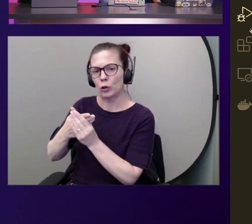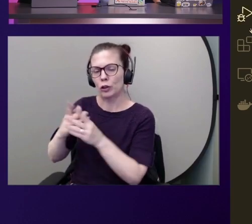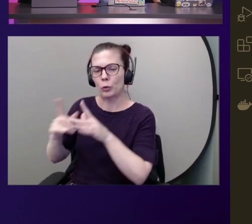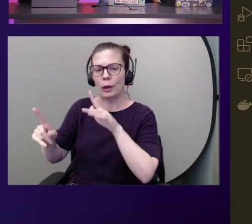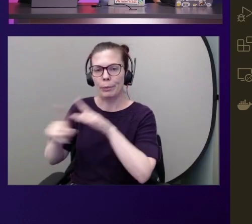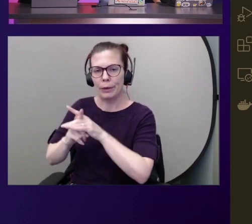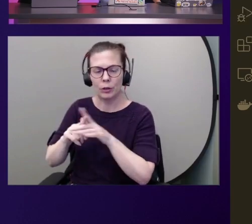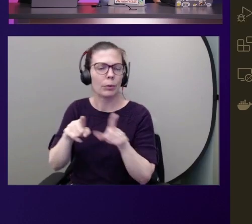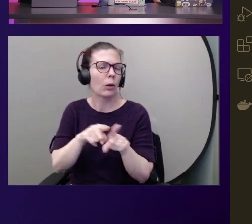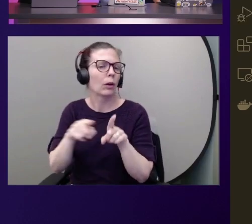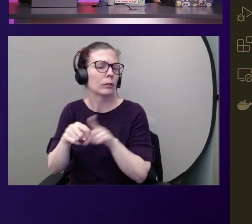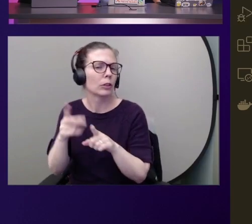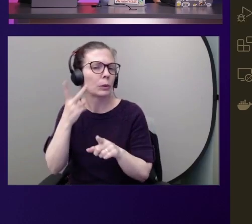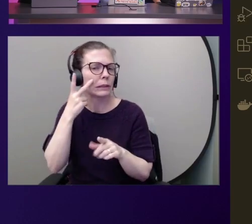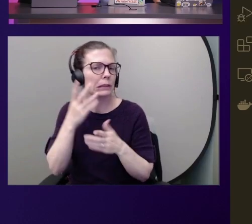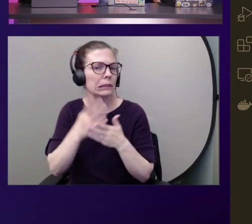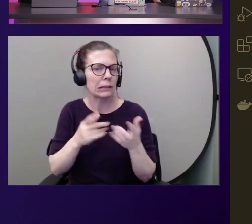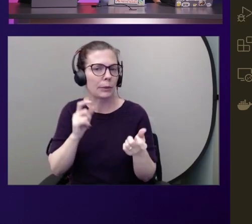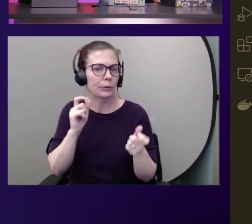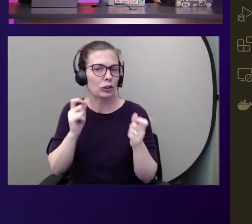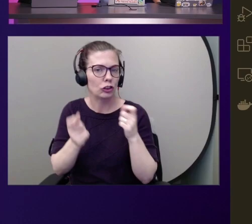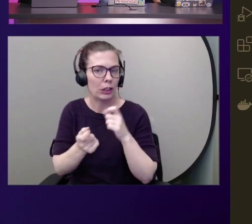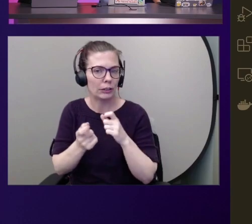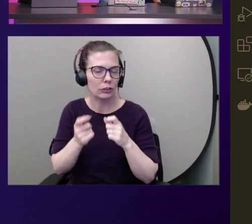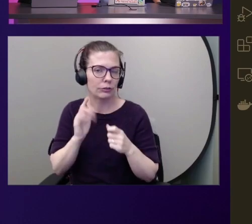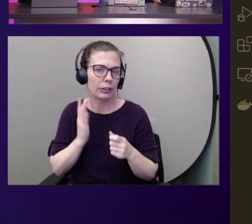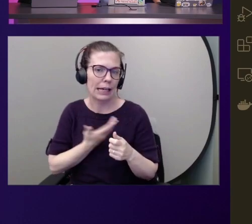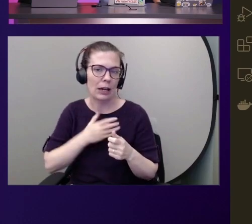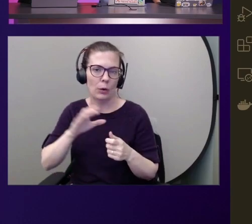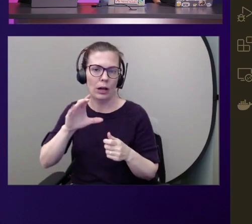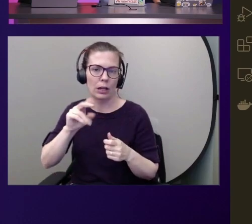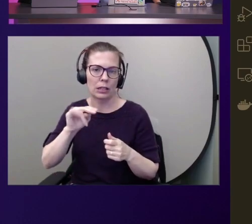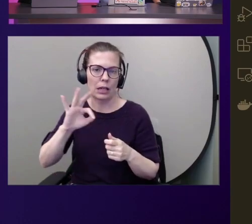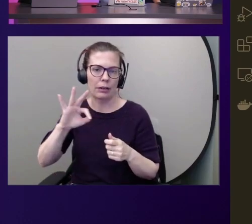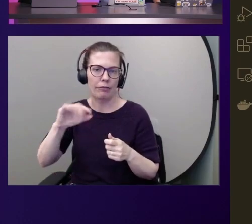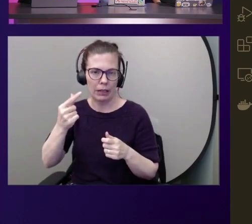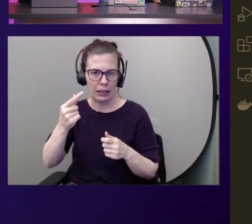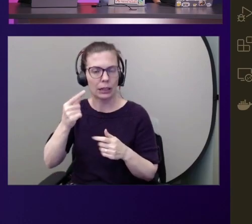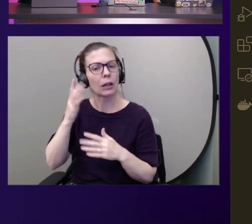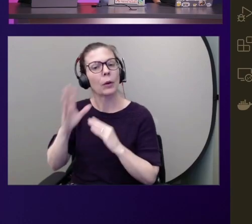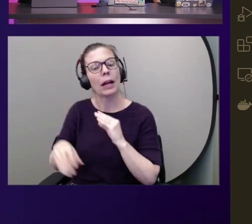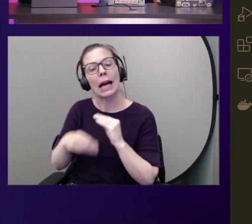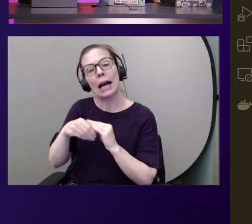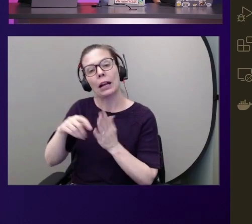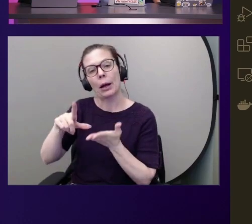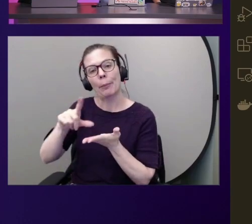changes in our configurations here that add publishing